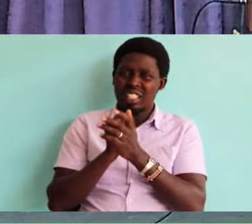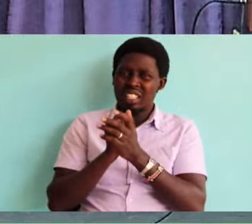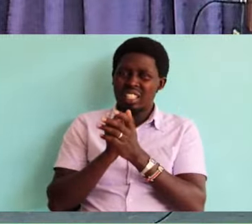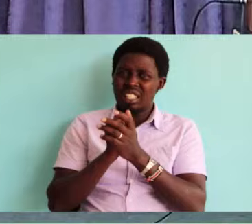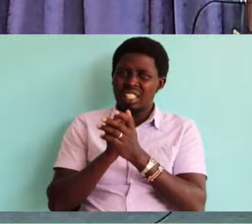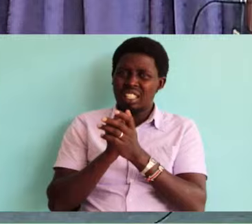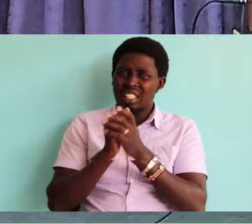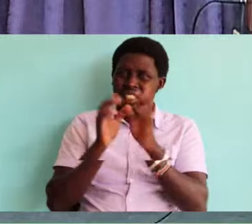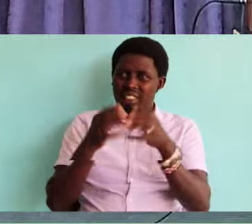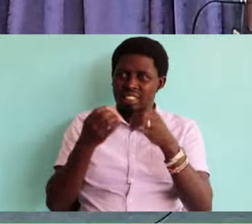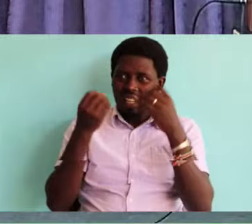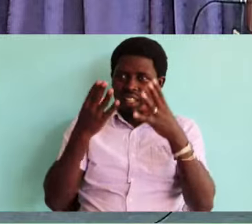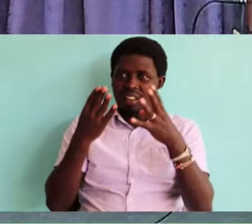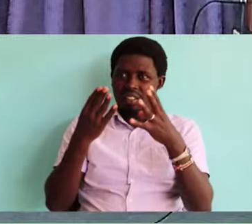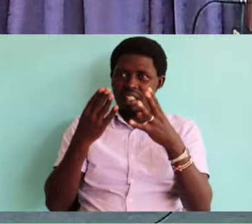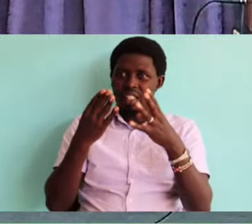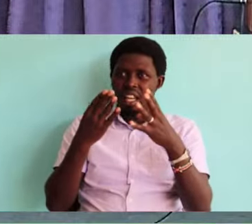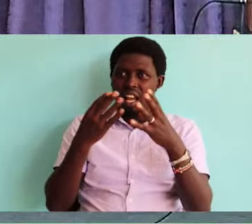Sacrifices